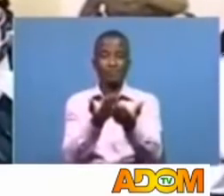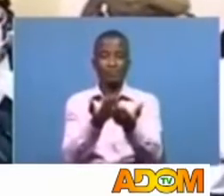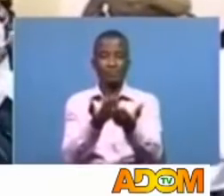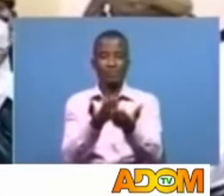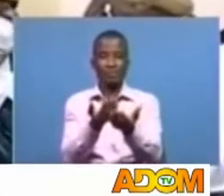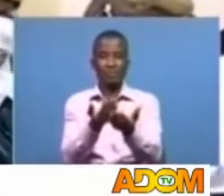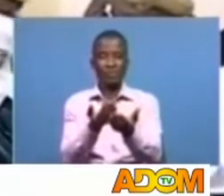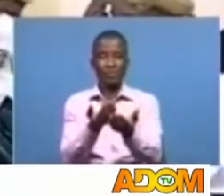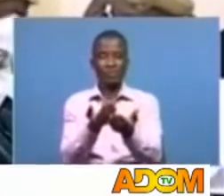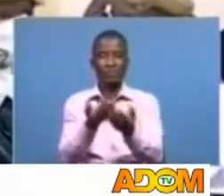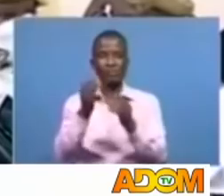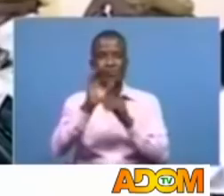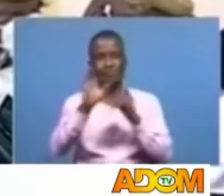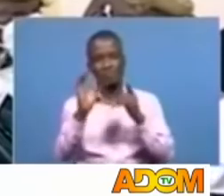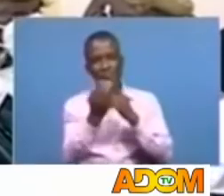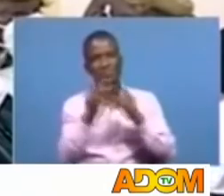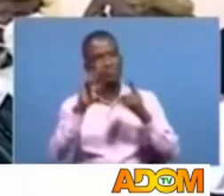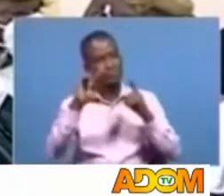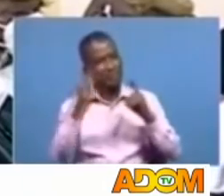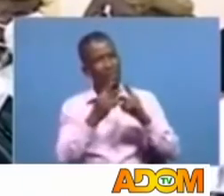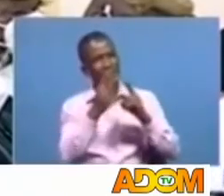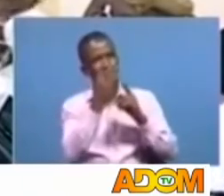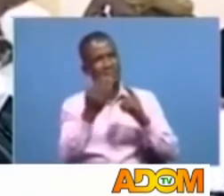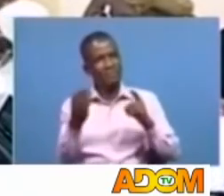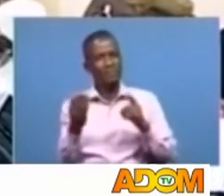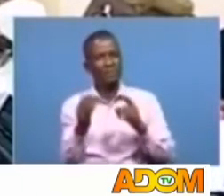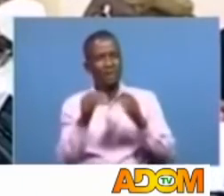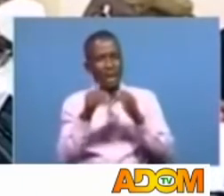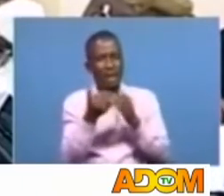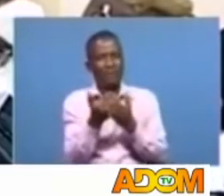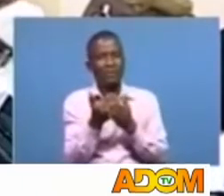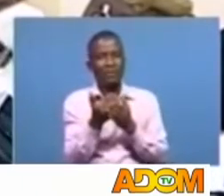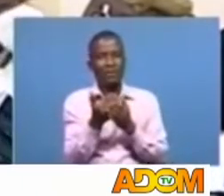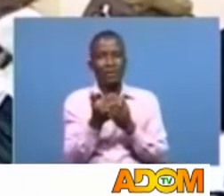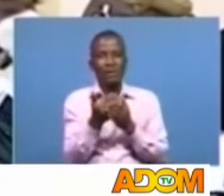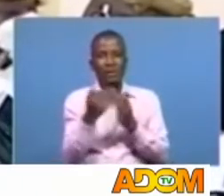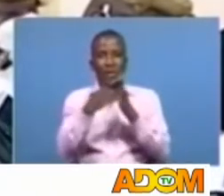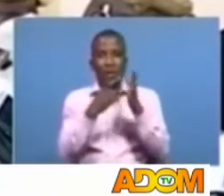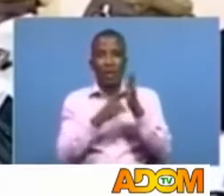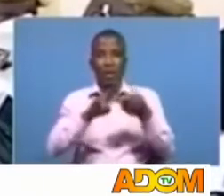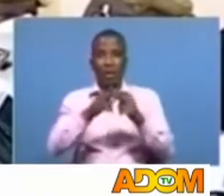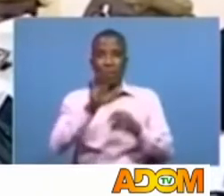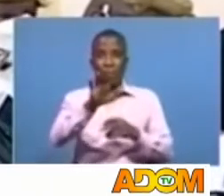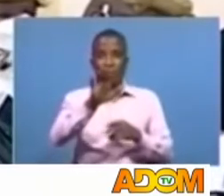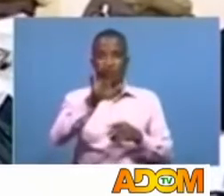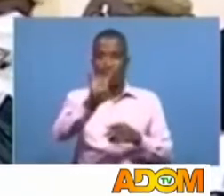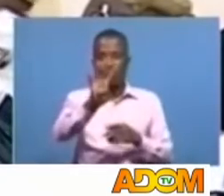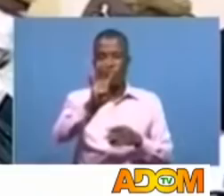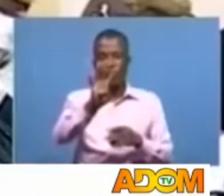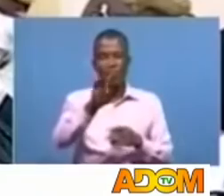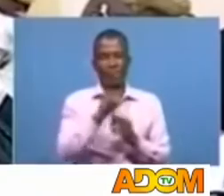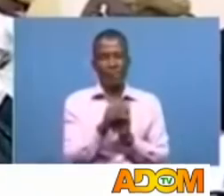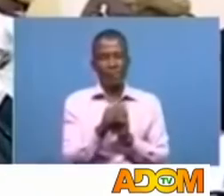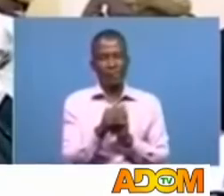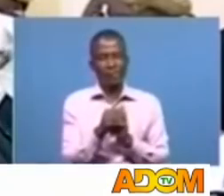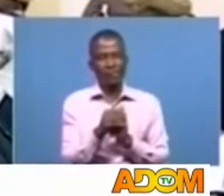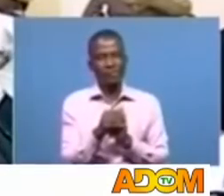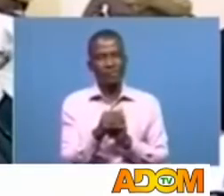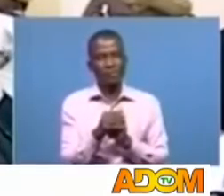that the conditionalities set in Rule 54 of CI-16 and ATA and